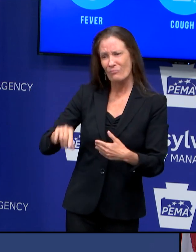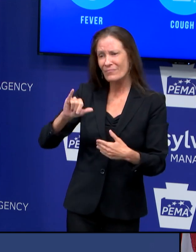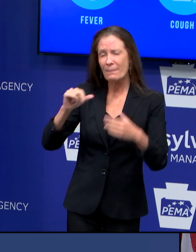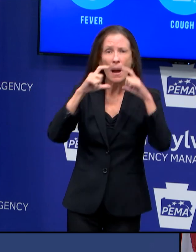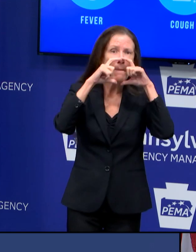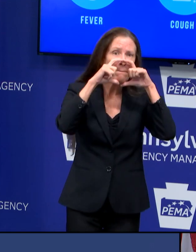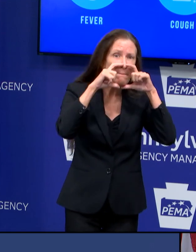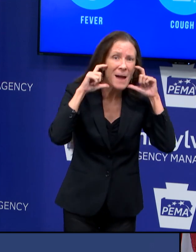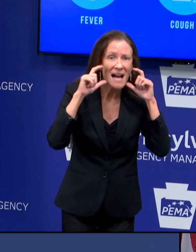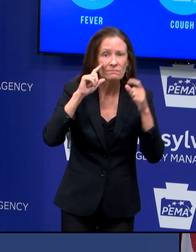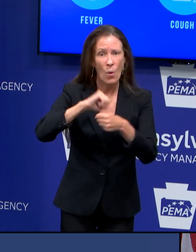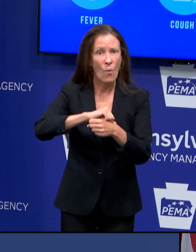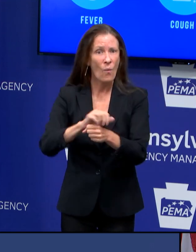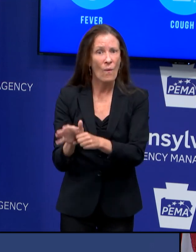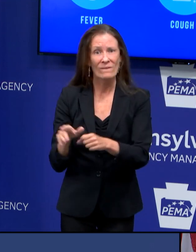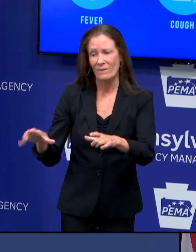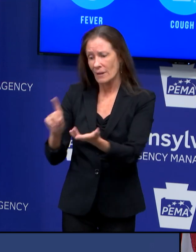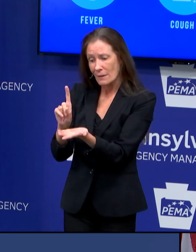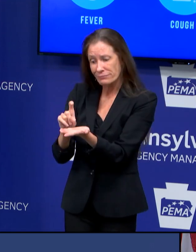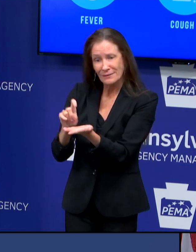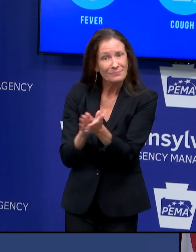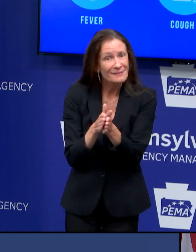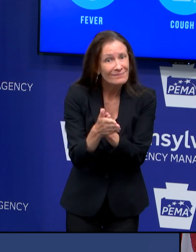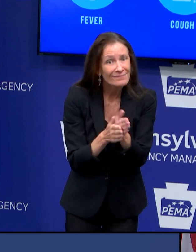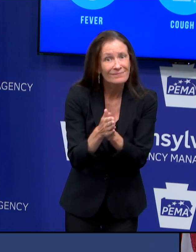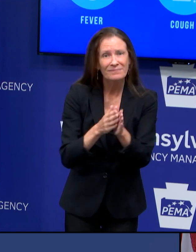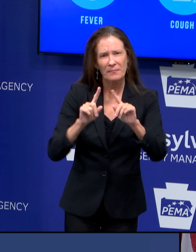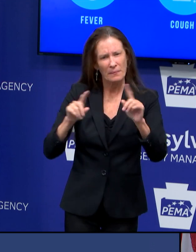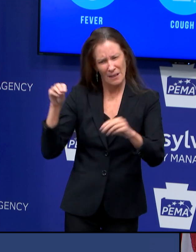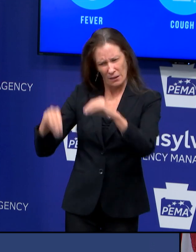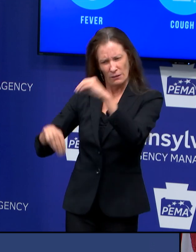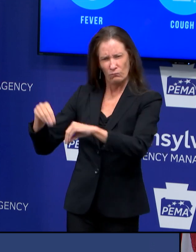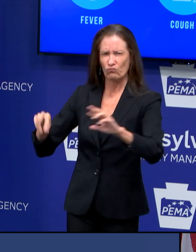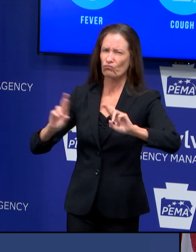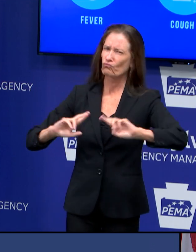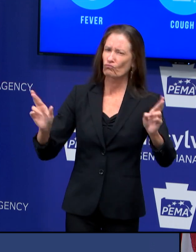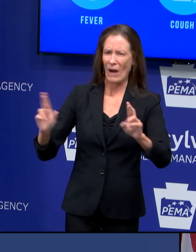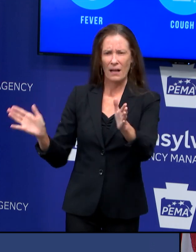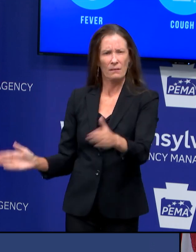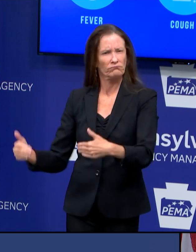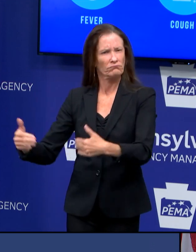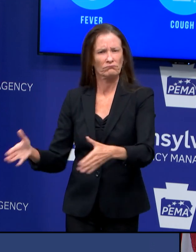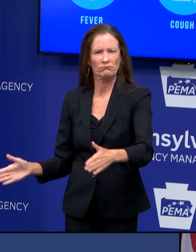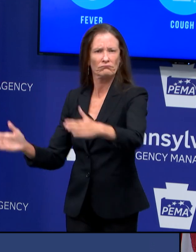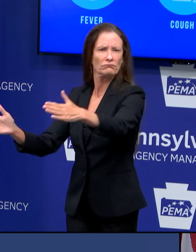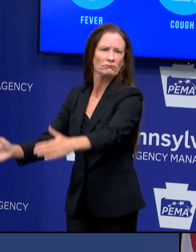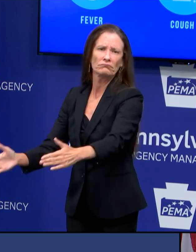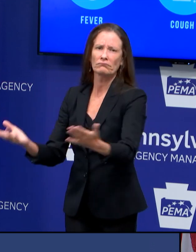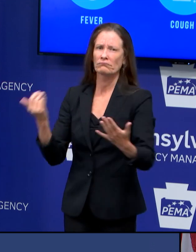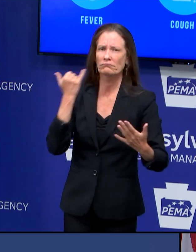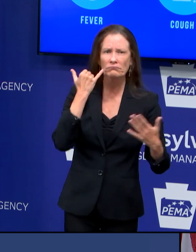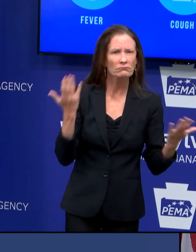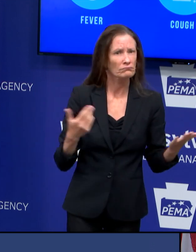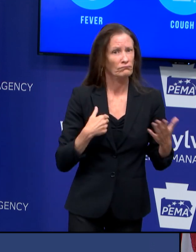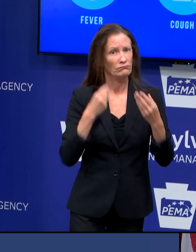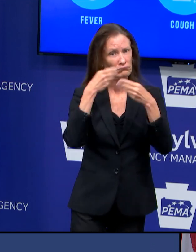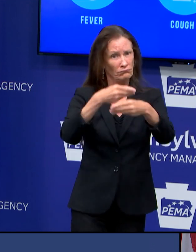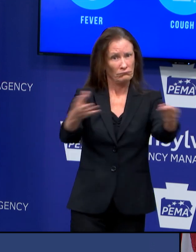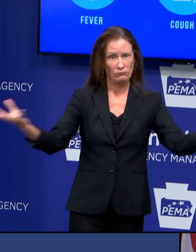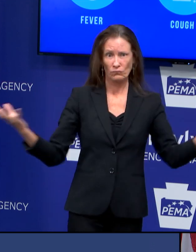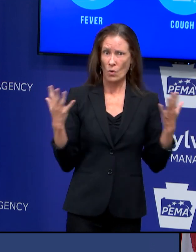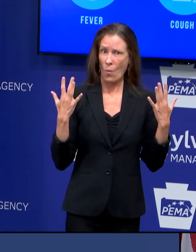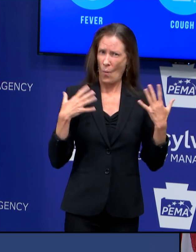sanitizer, and even potentially medication. It's important to remember that any actions to protect yourself from immediate threats to life